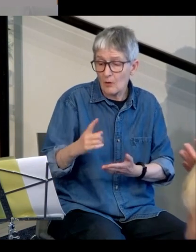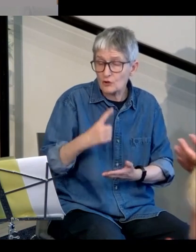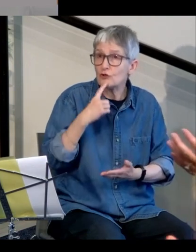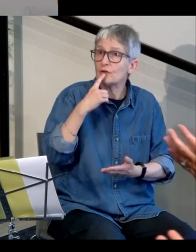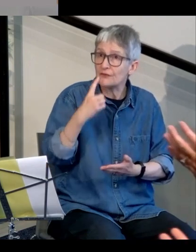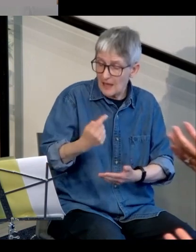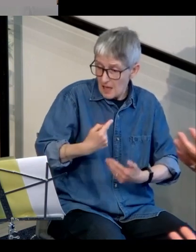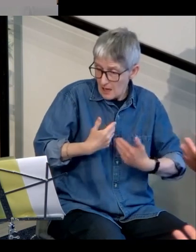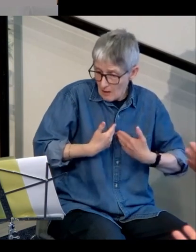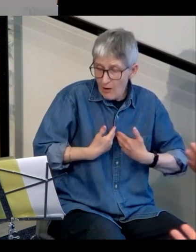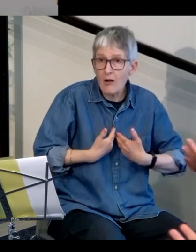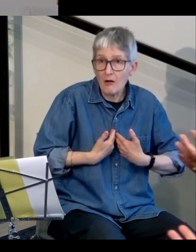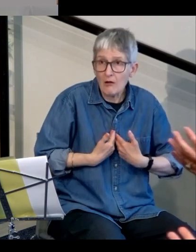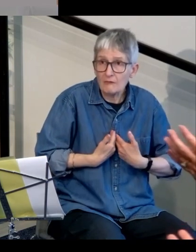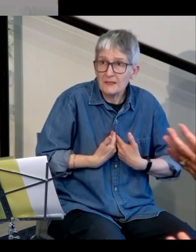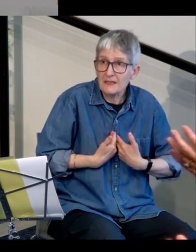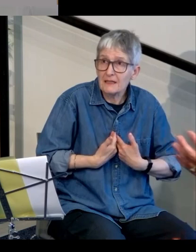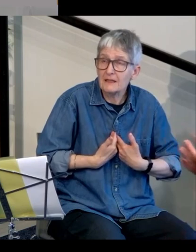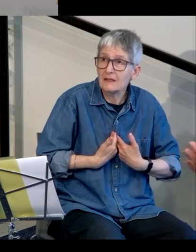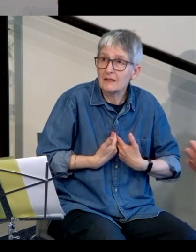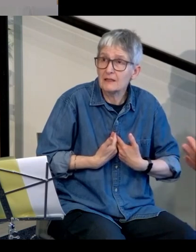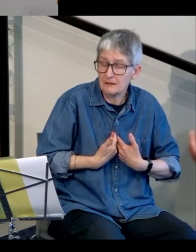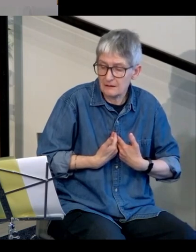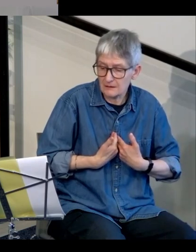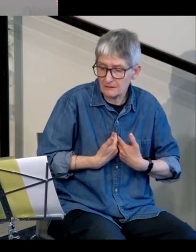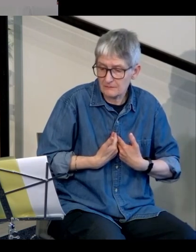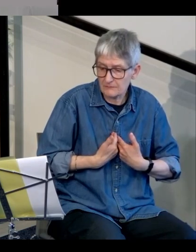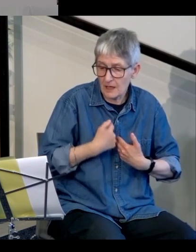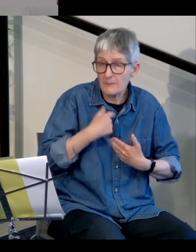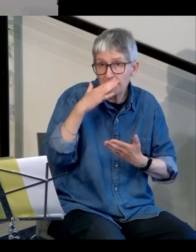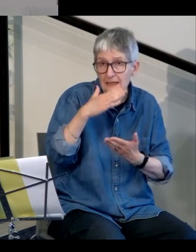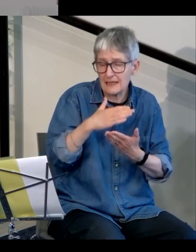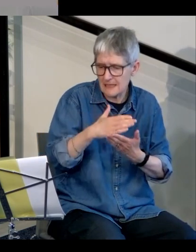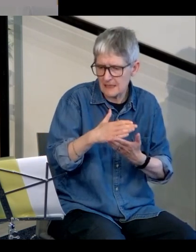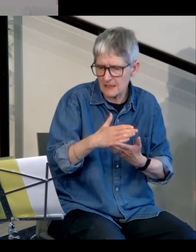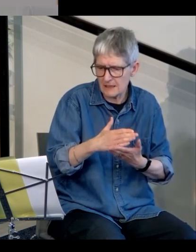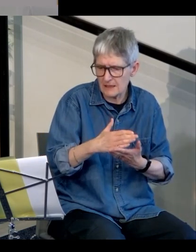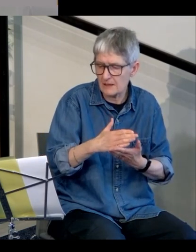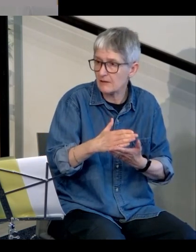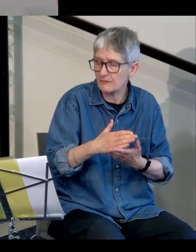believe what you say of me. I